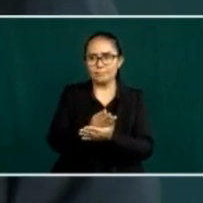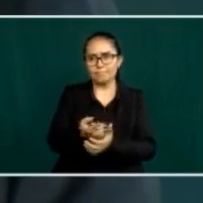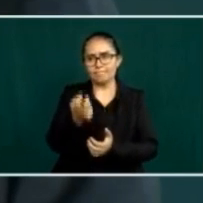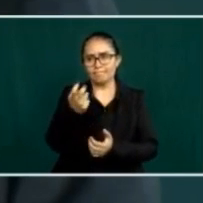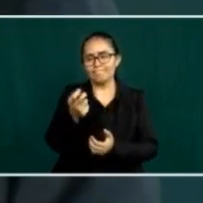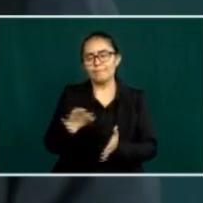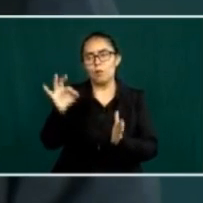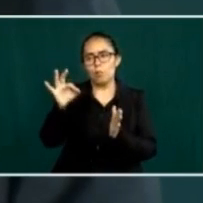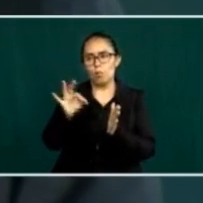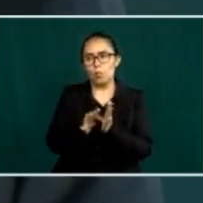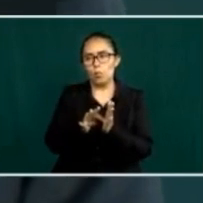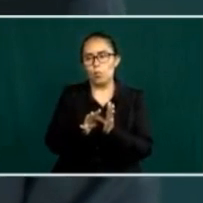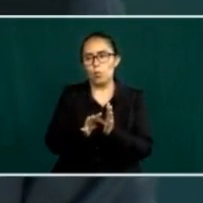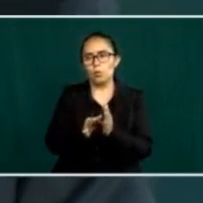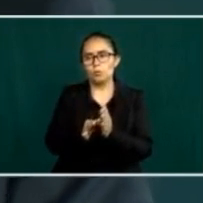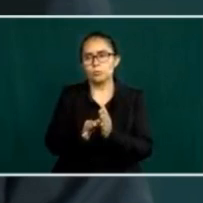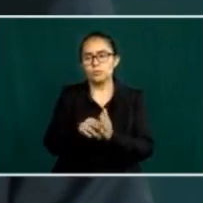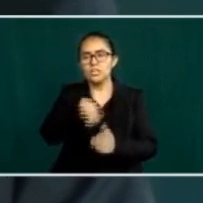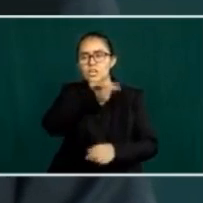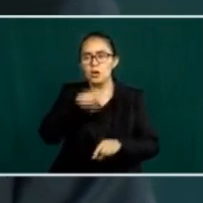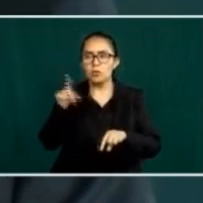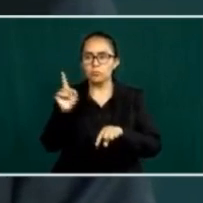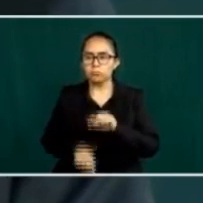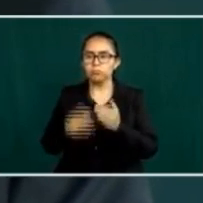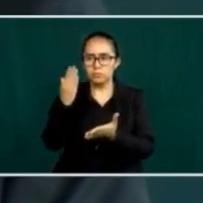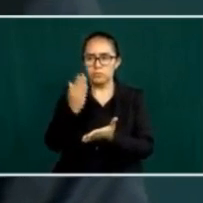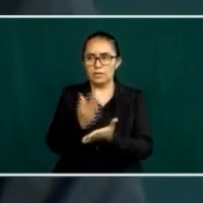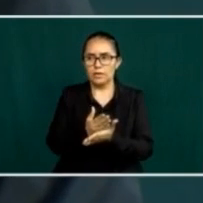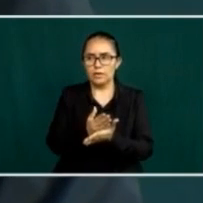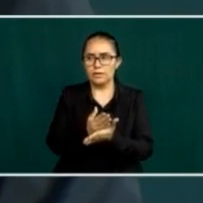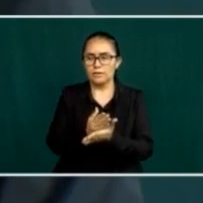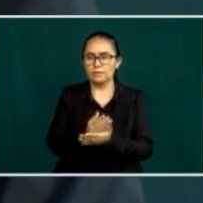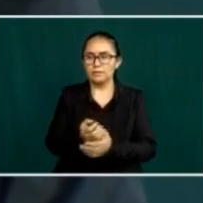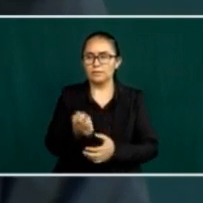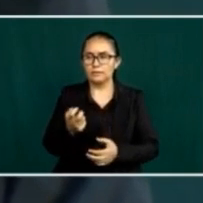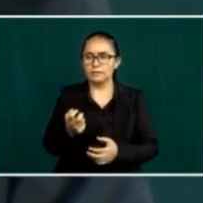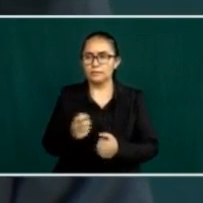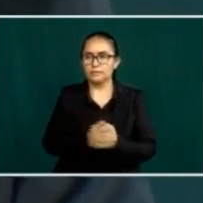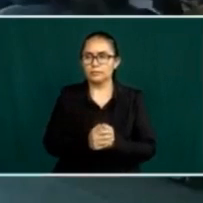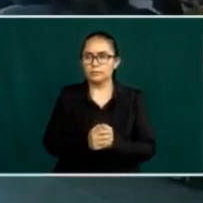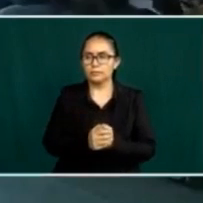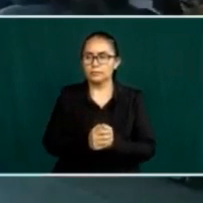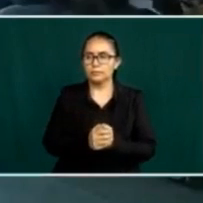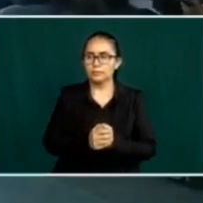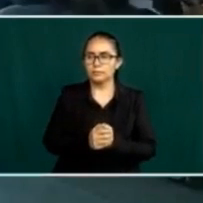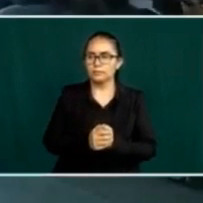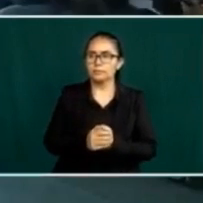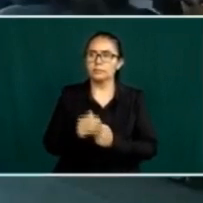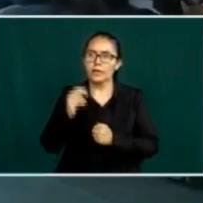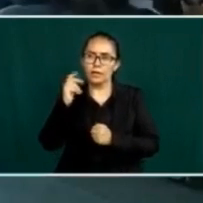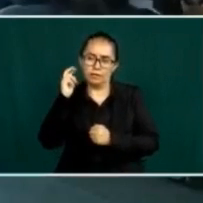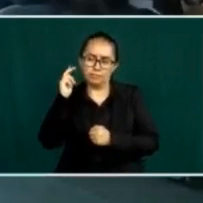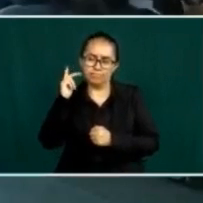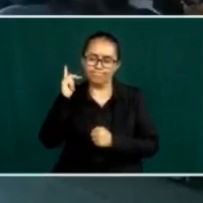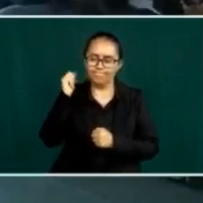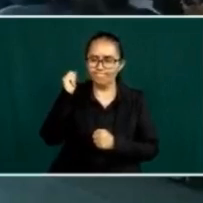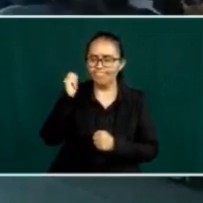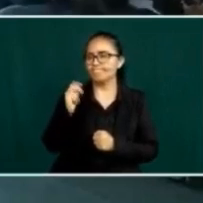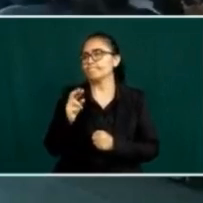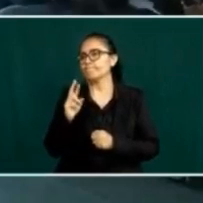the main thing. These things they're running, the press, the